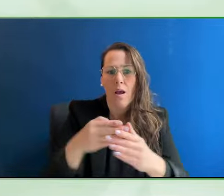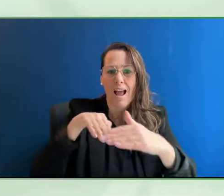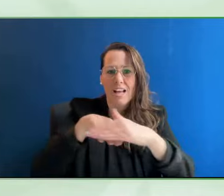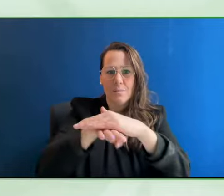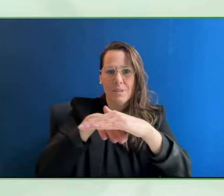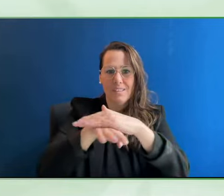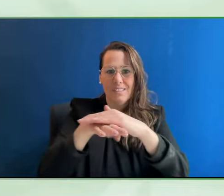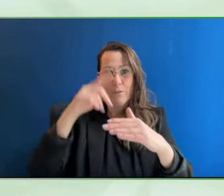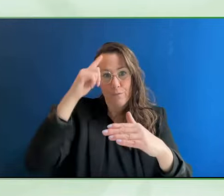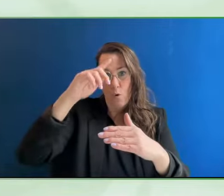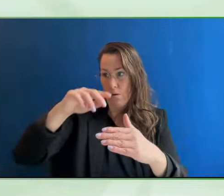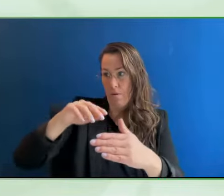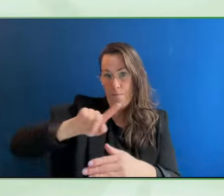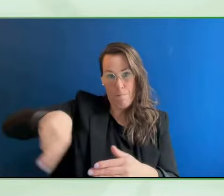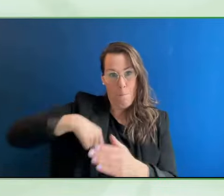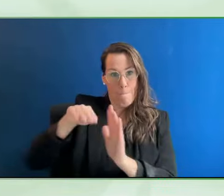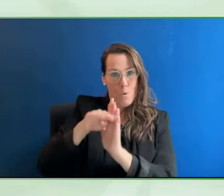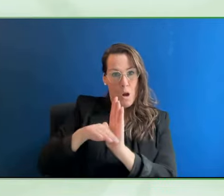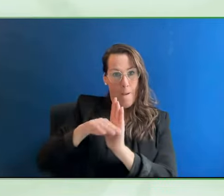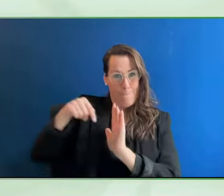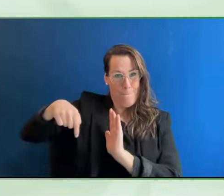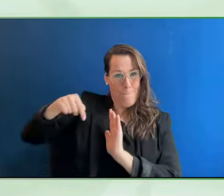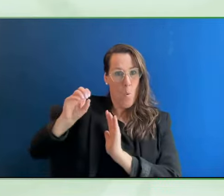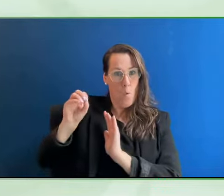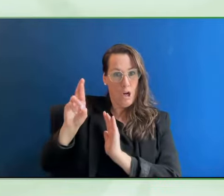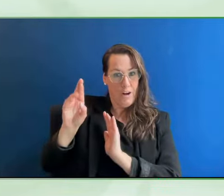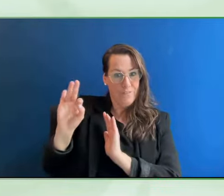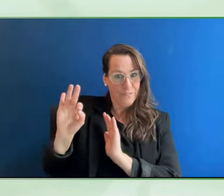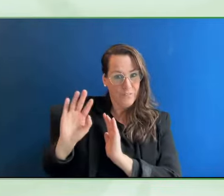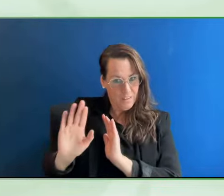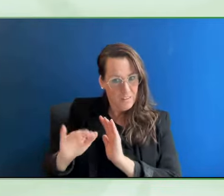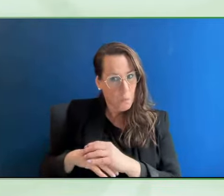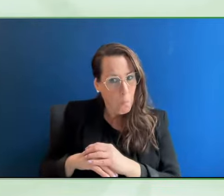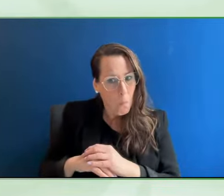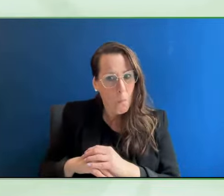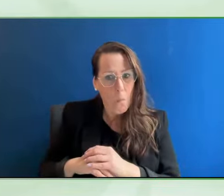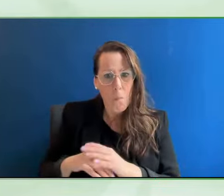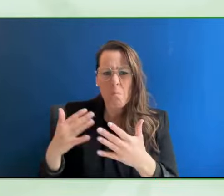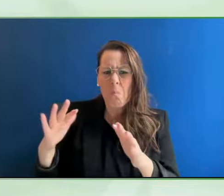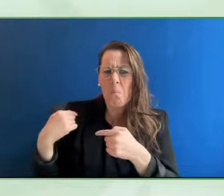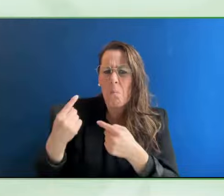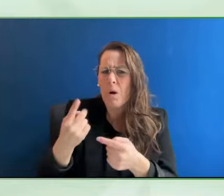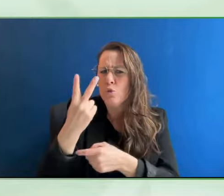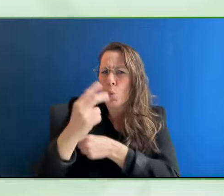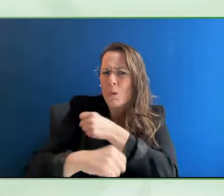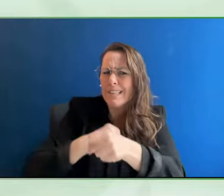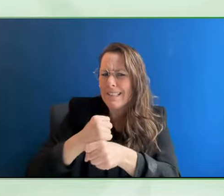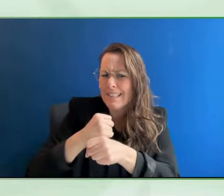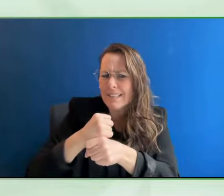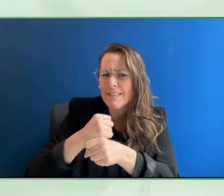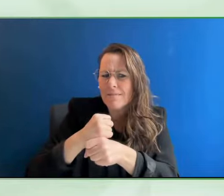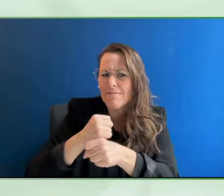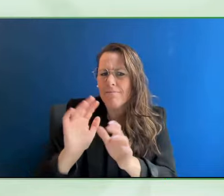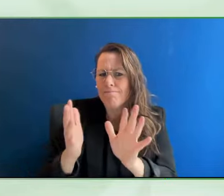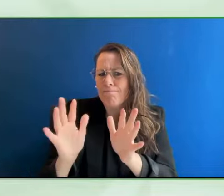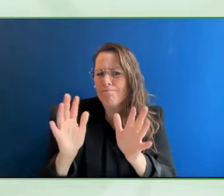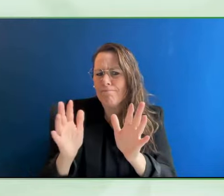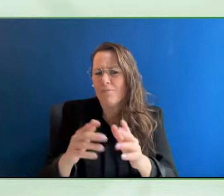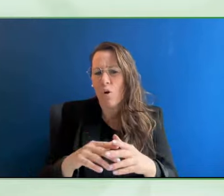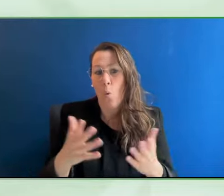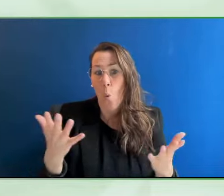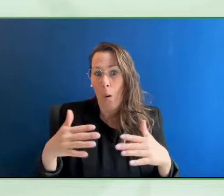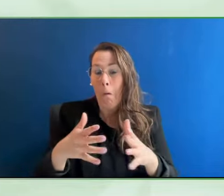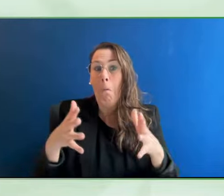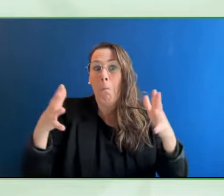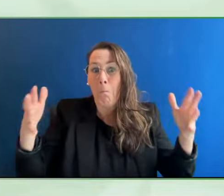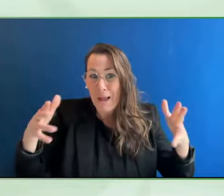that it's the 100% accessibility of all our programs. What does it mean, and how do you try